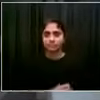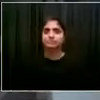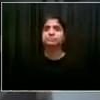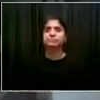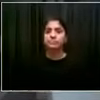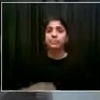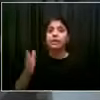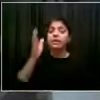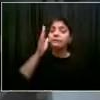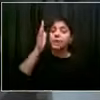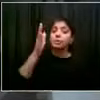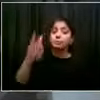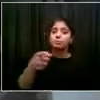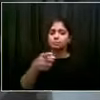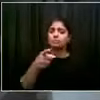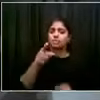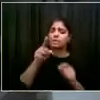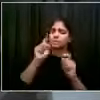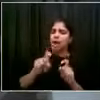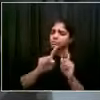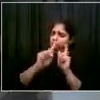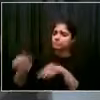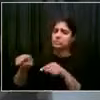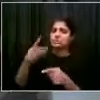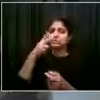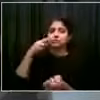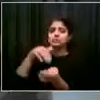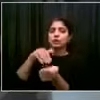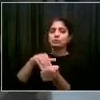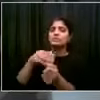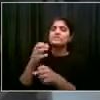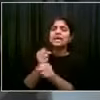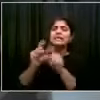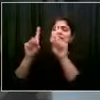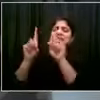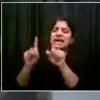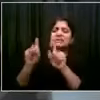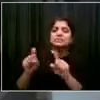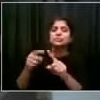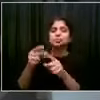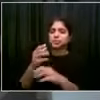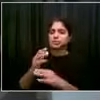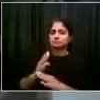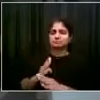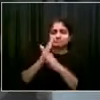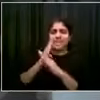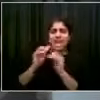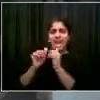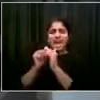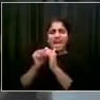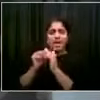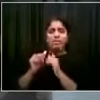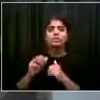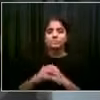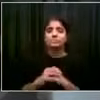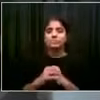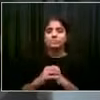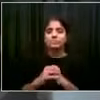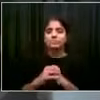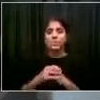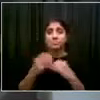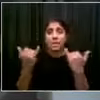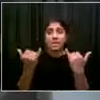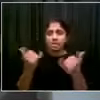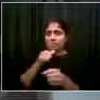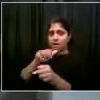have that available to us at this time. And that is why the overwhelming scientific consensus is that because vaccines are highly